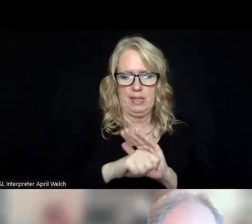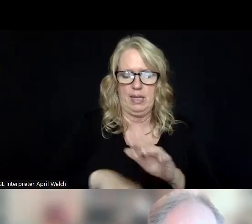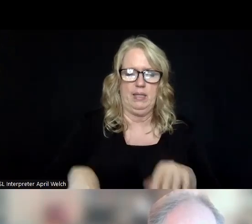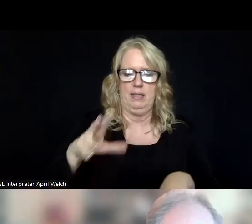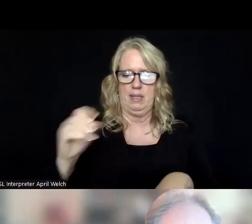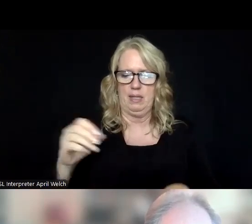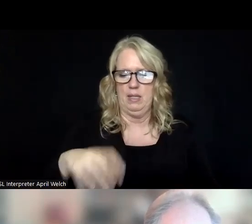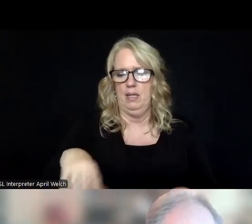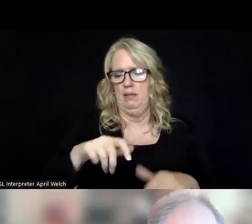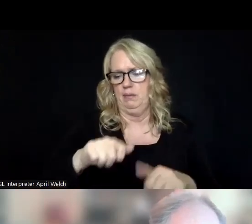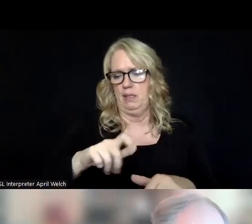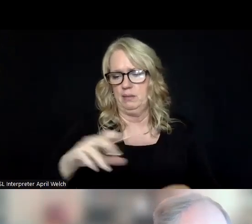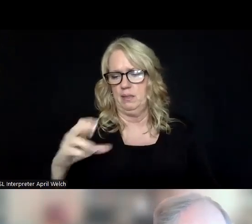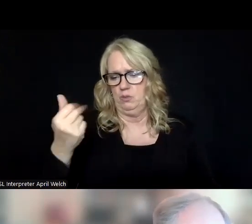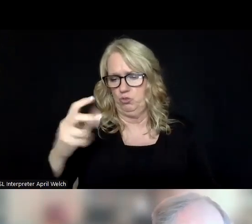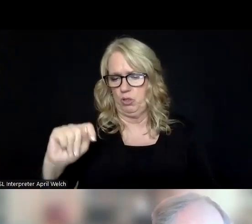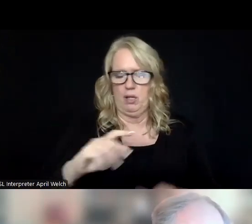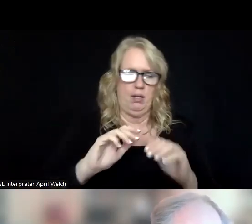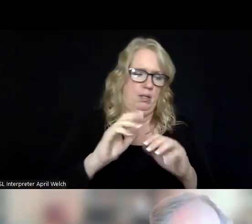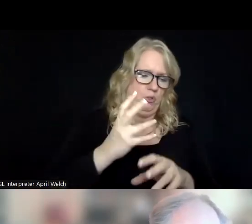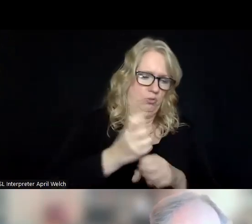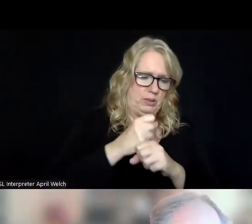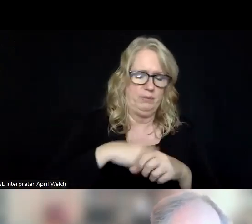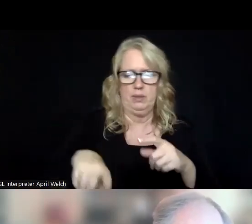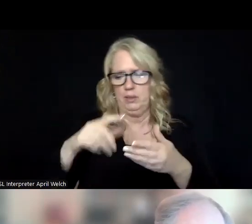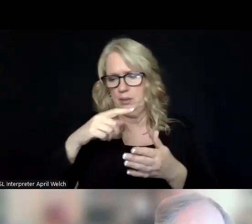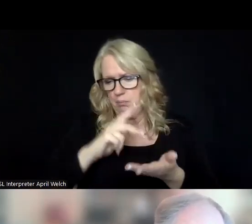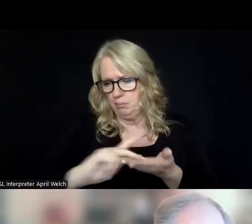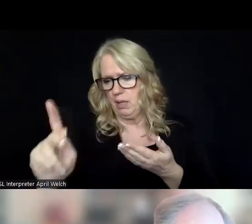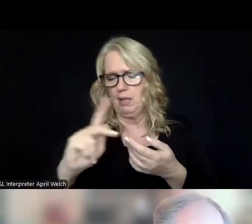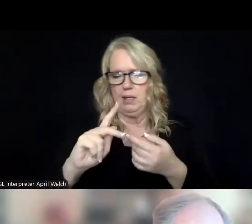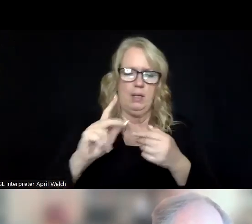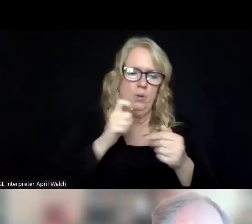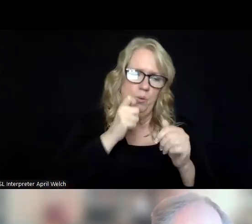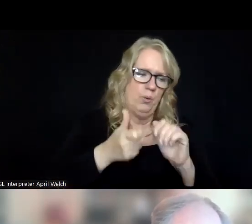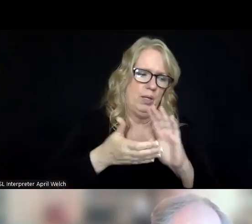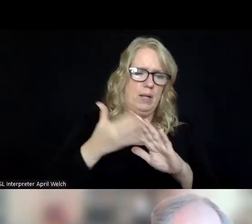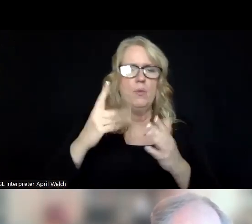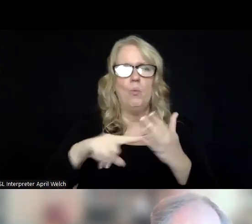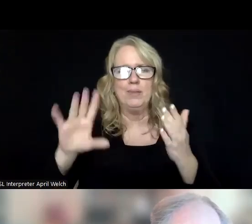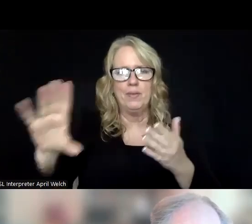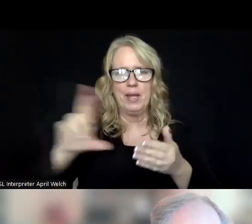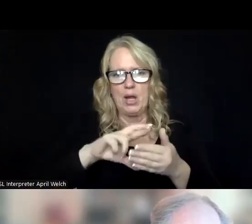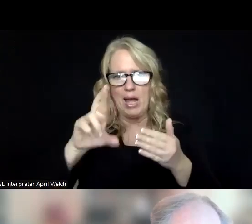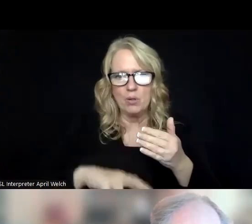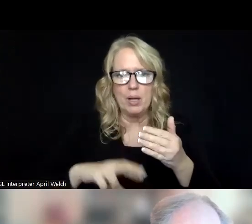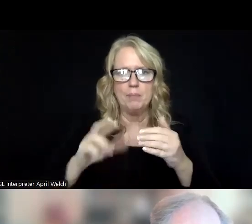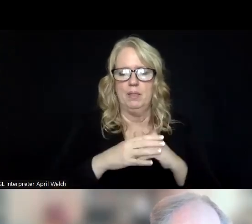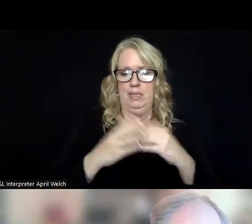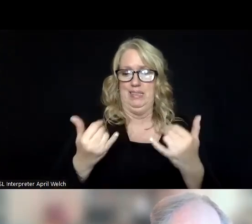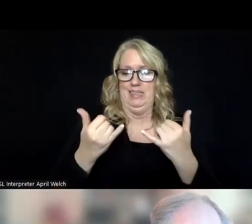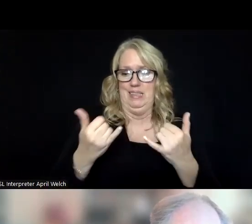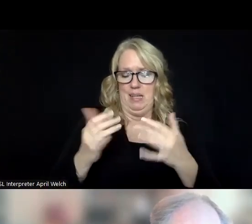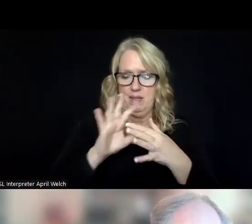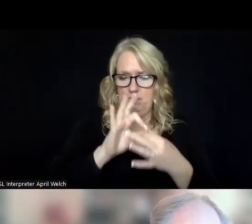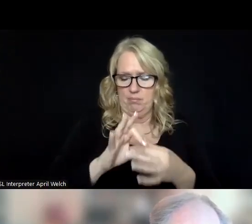text and chat? How many are they receiving? How are they paying for them? Who runs them? What are some of their outcomes? And related to today's discussion, there's